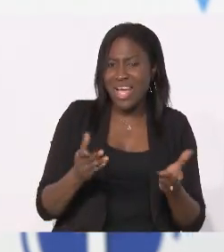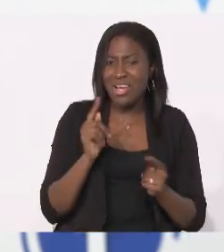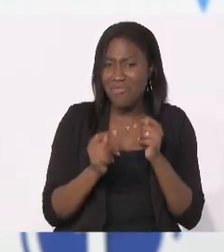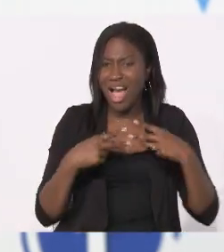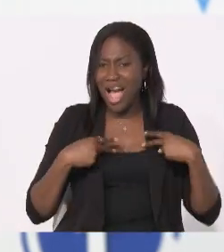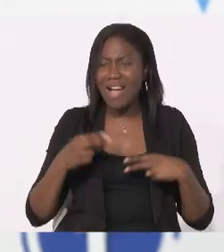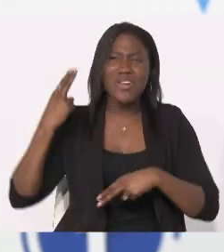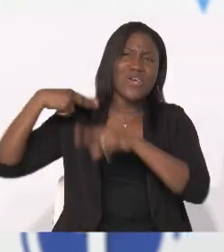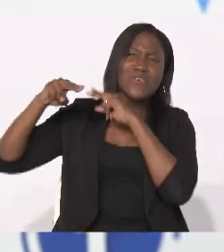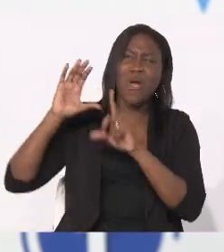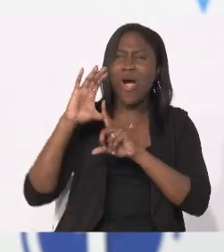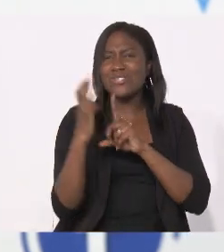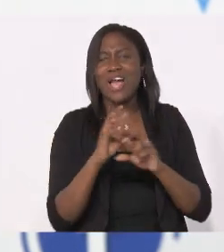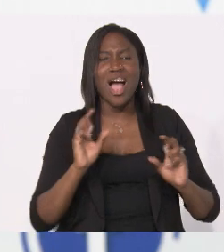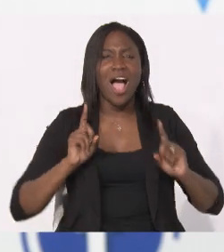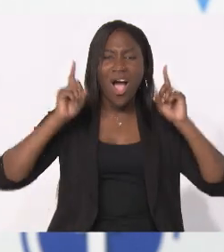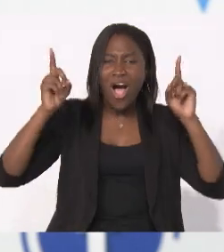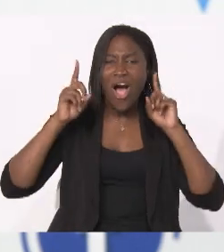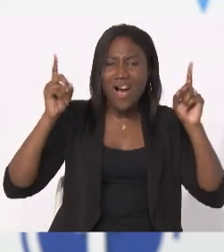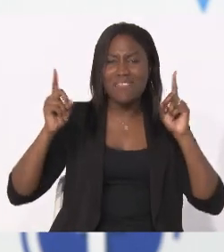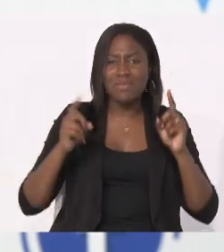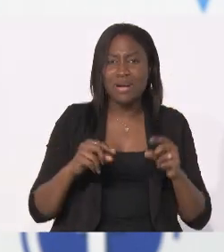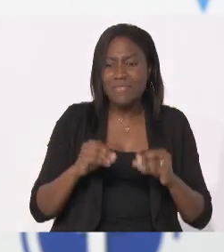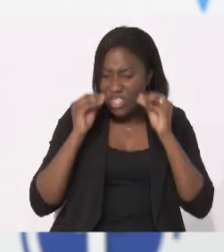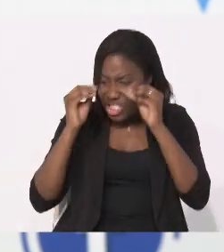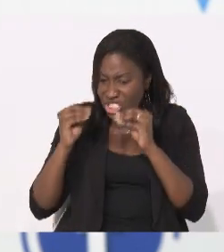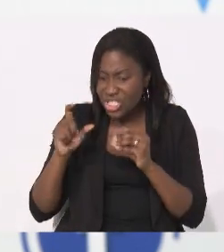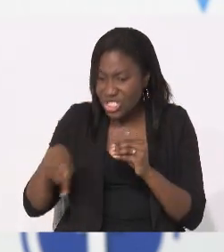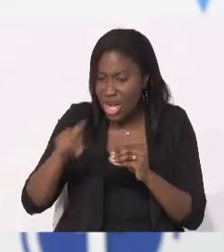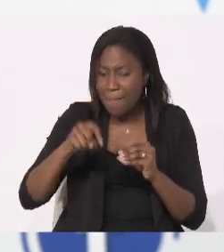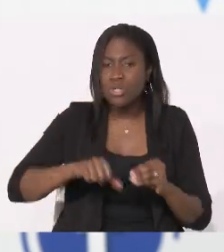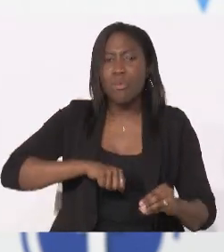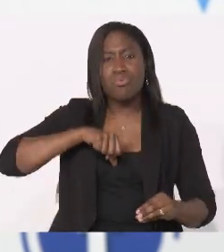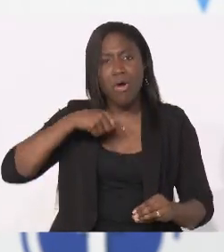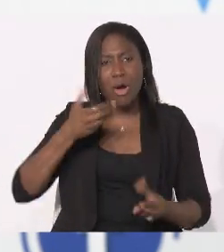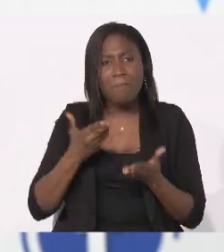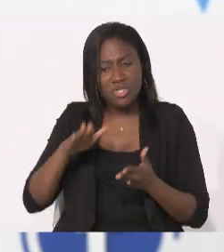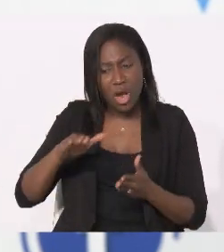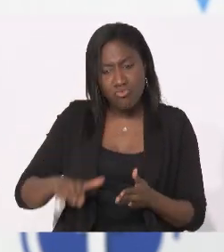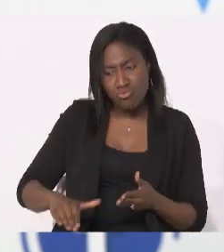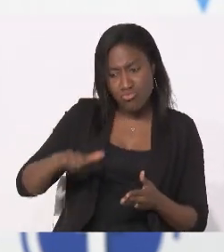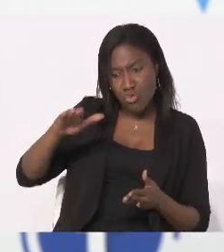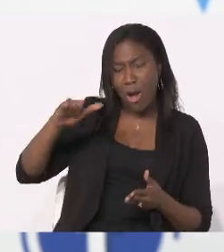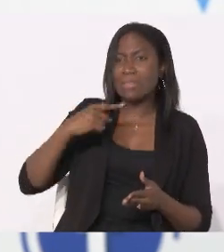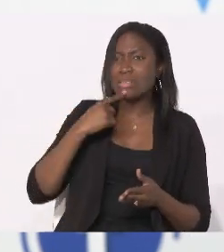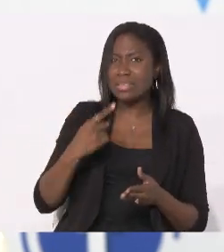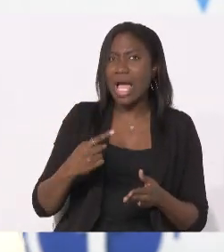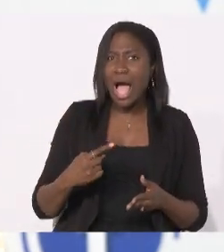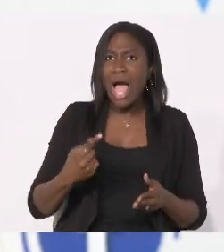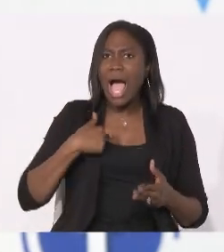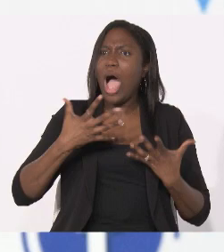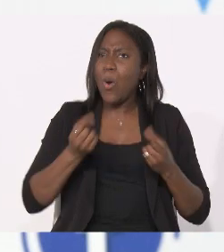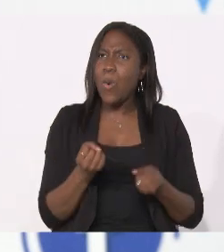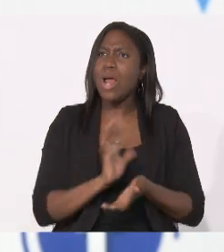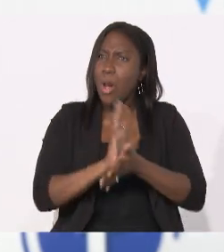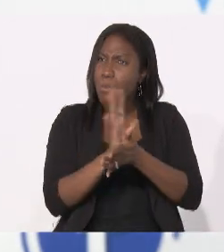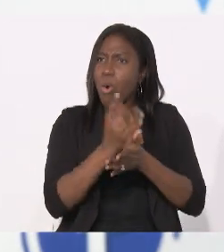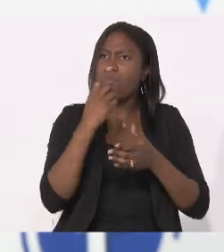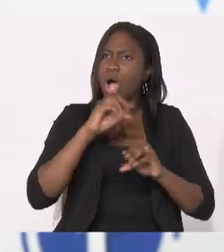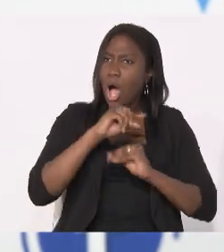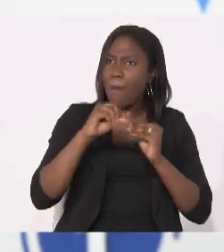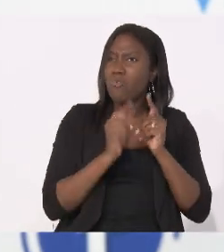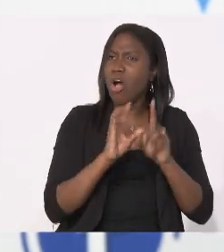Yes. But in terms of, you have the theater community who we are addressing specifically this